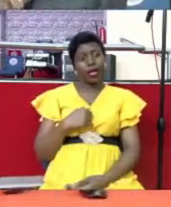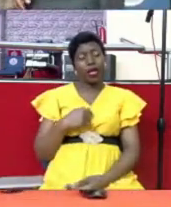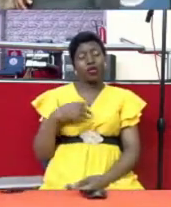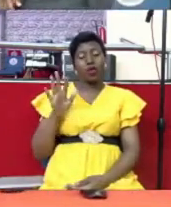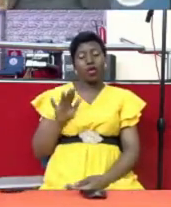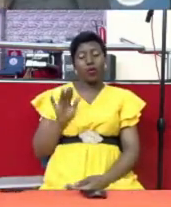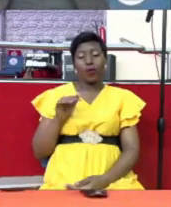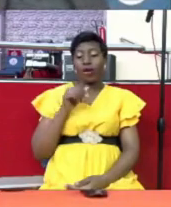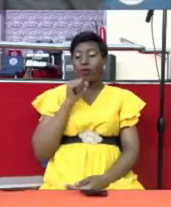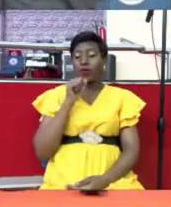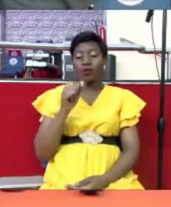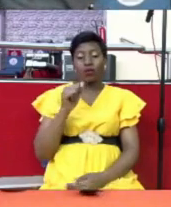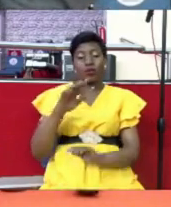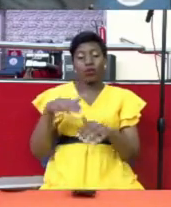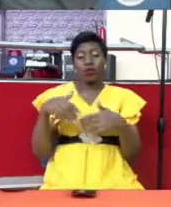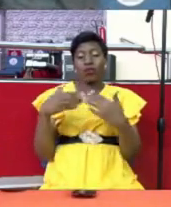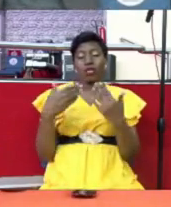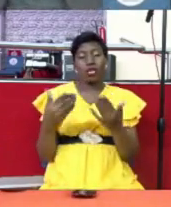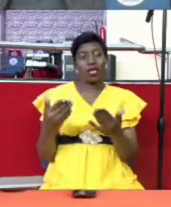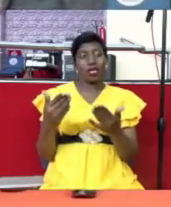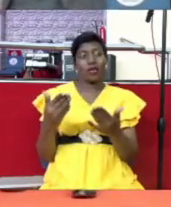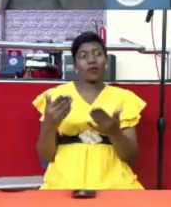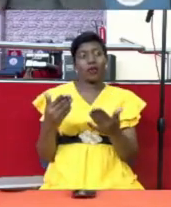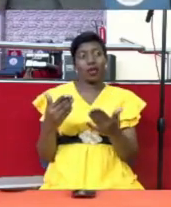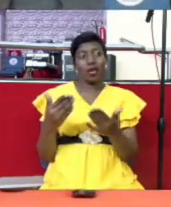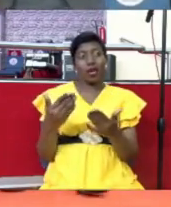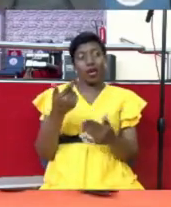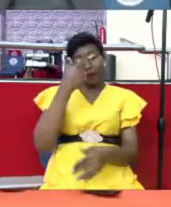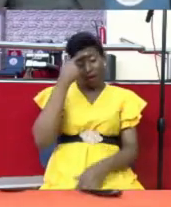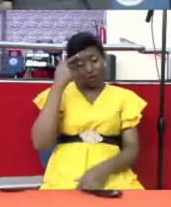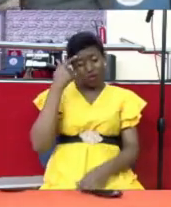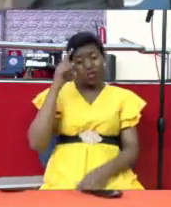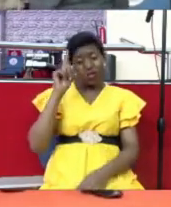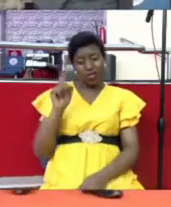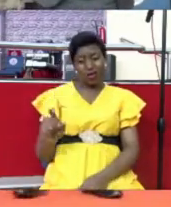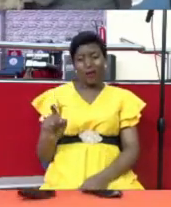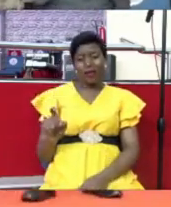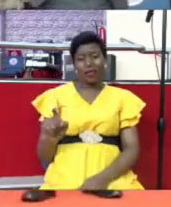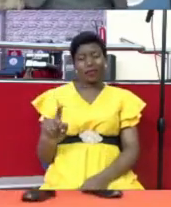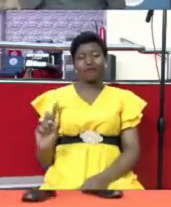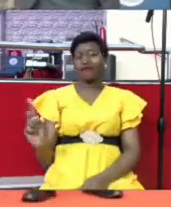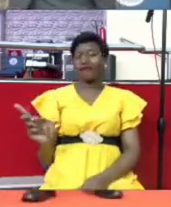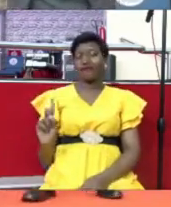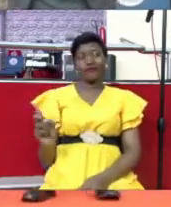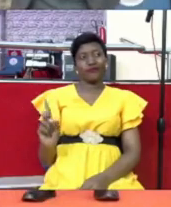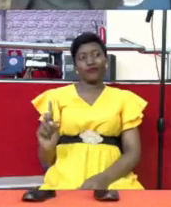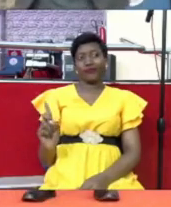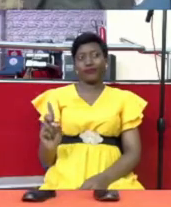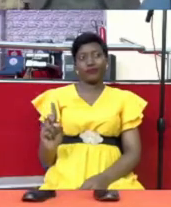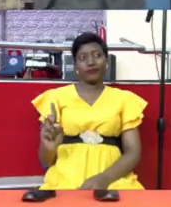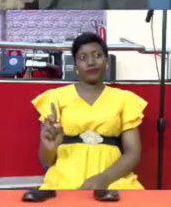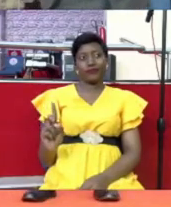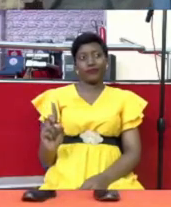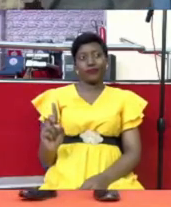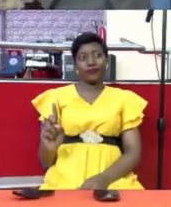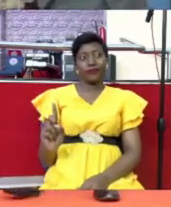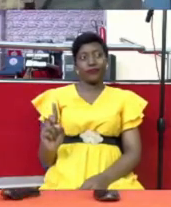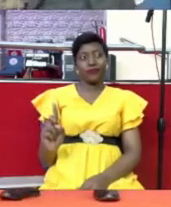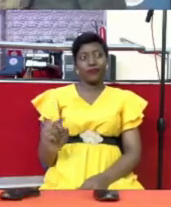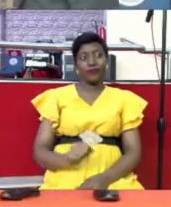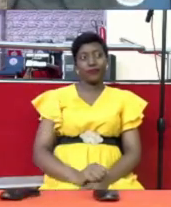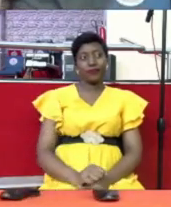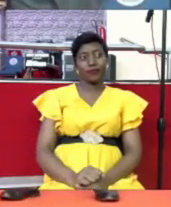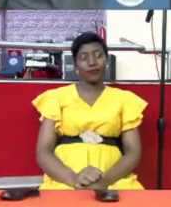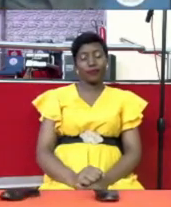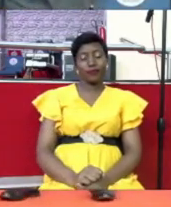she was not giving grudgingly or of necessity. Hakukuwa anatoa kwa moyo usio kubali ama